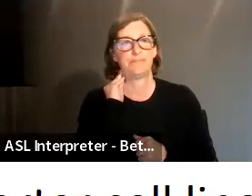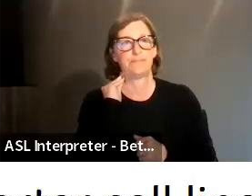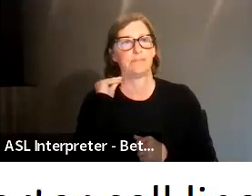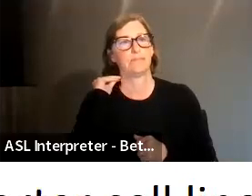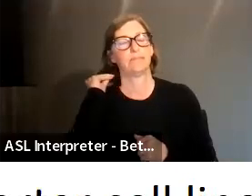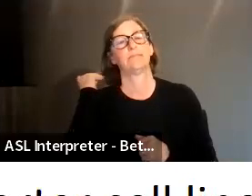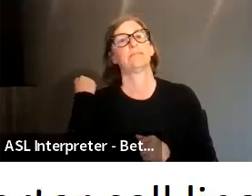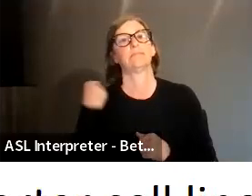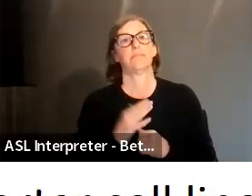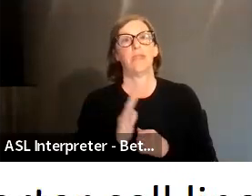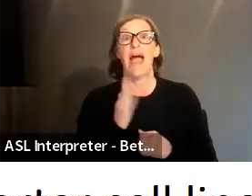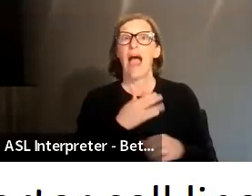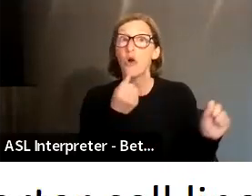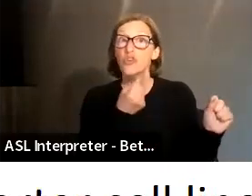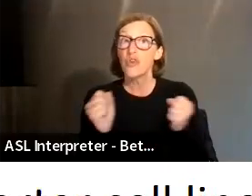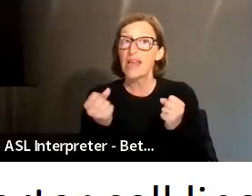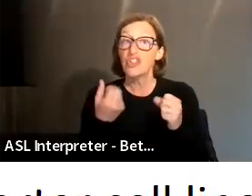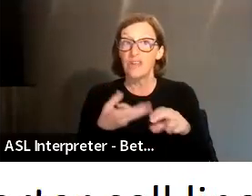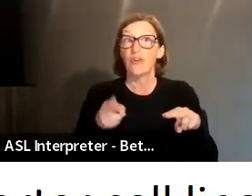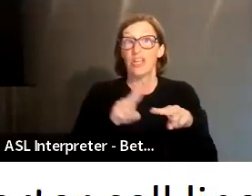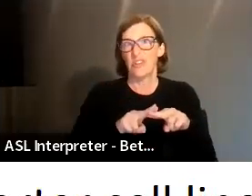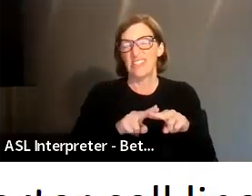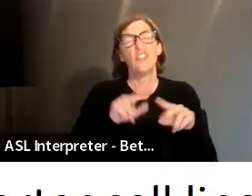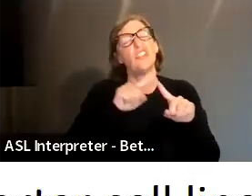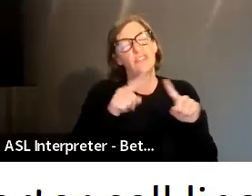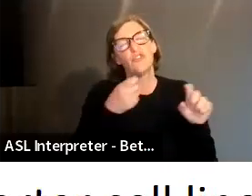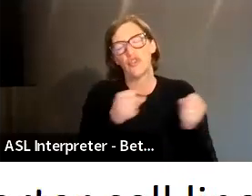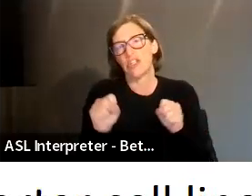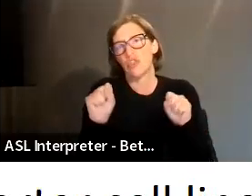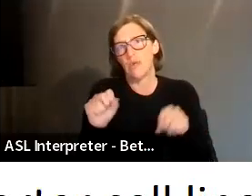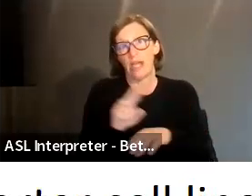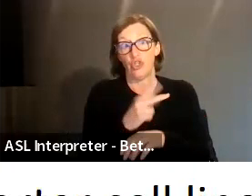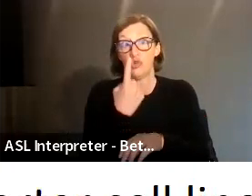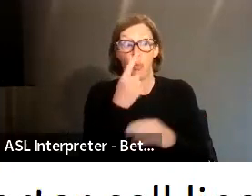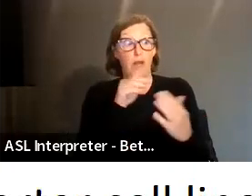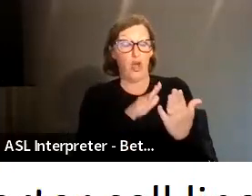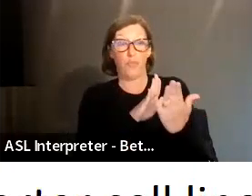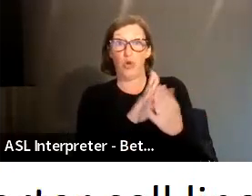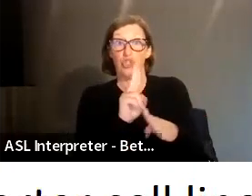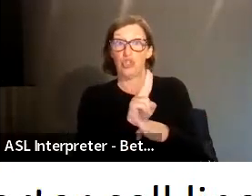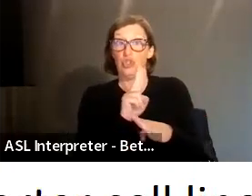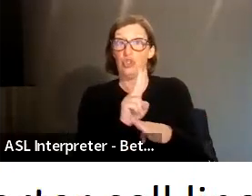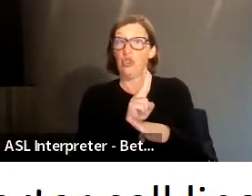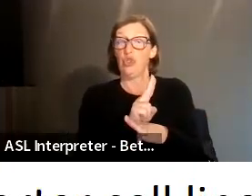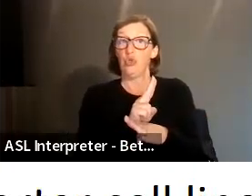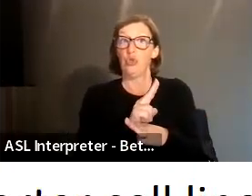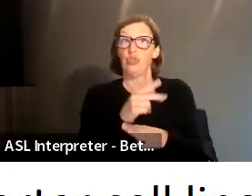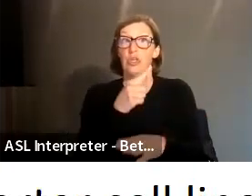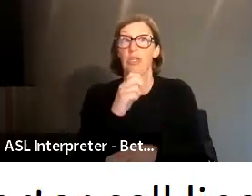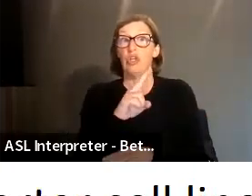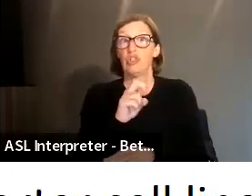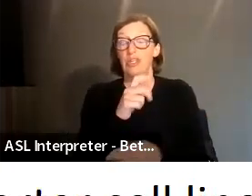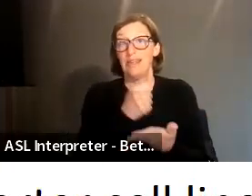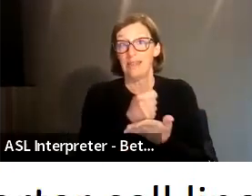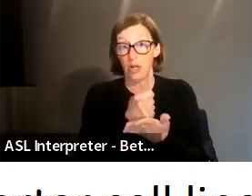And our strategy for increasing, so there are several strategies that you've heard. One approach is to do a gene therapy, to make a